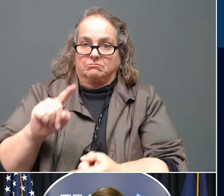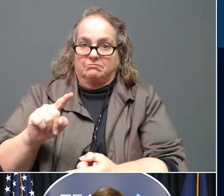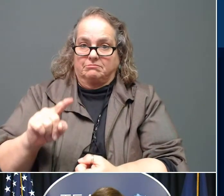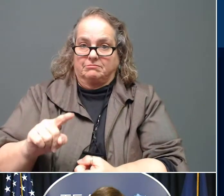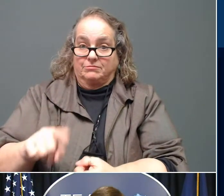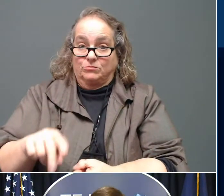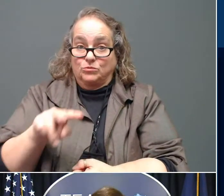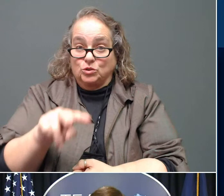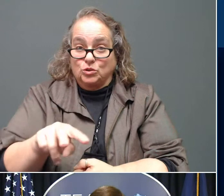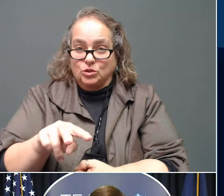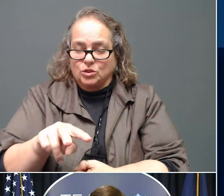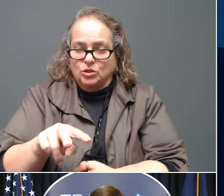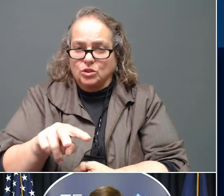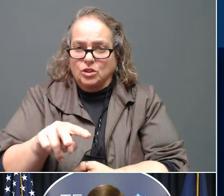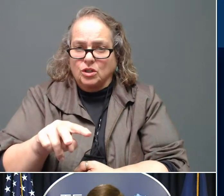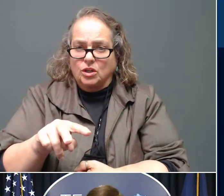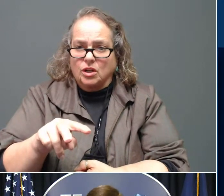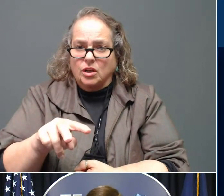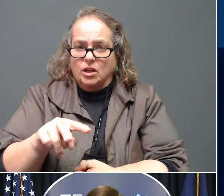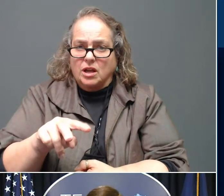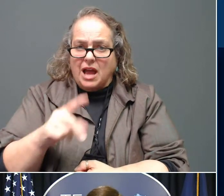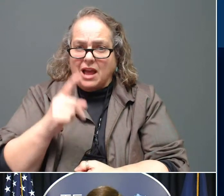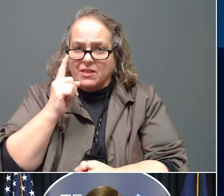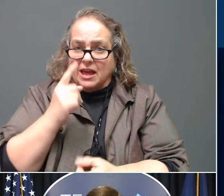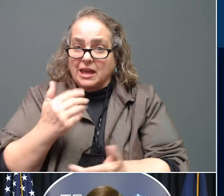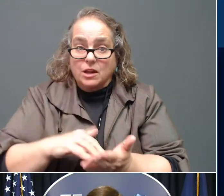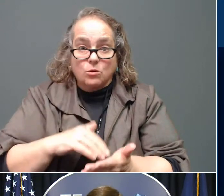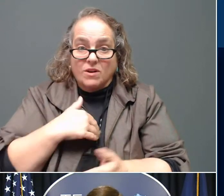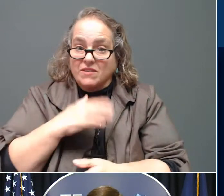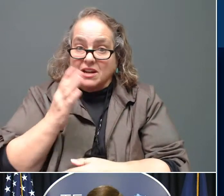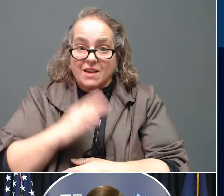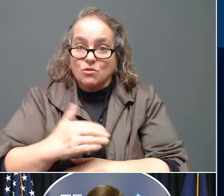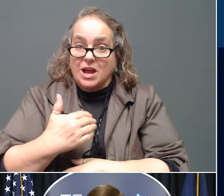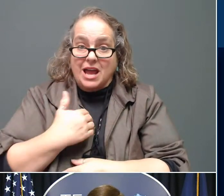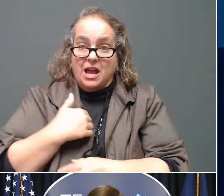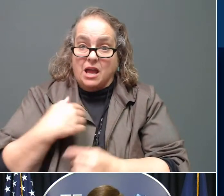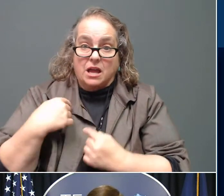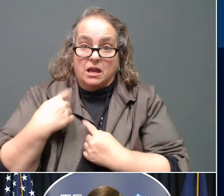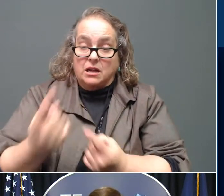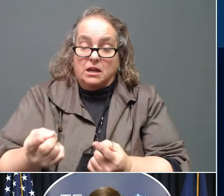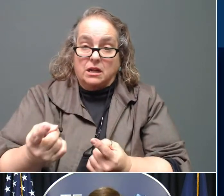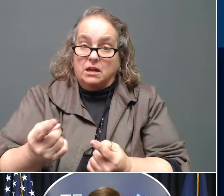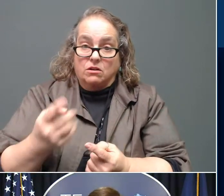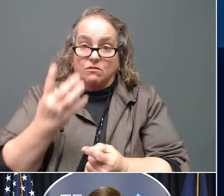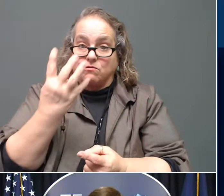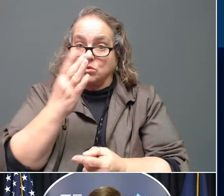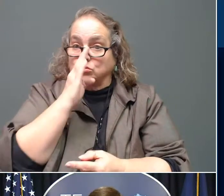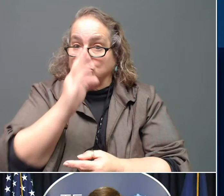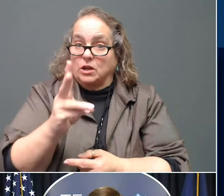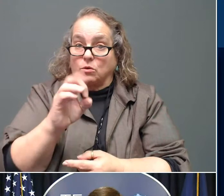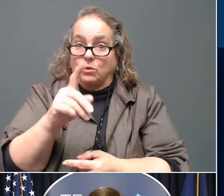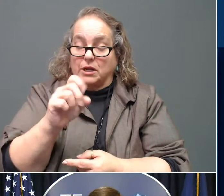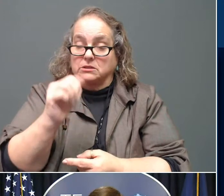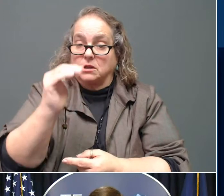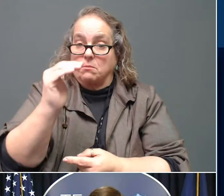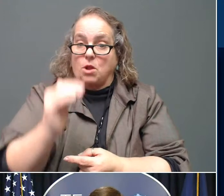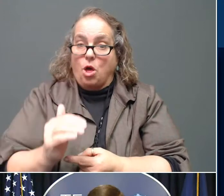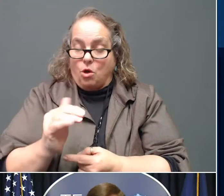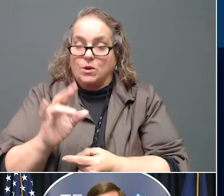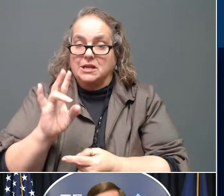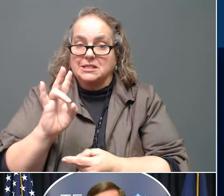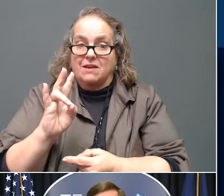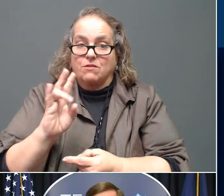do not believe that, again, we have ever had in the course of this pandemic. Being below 7% is